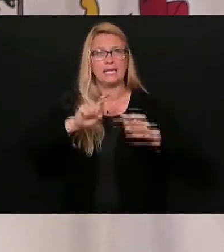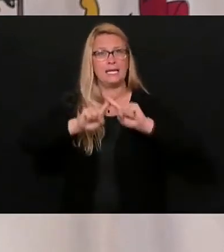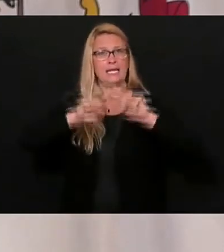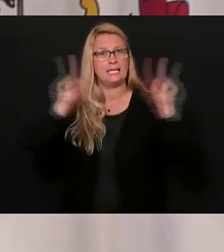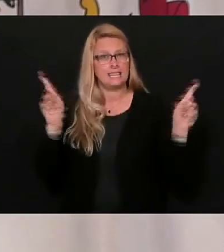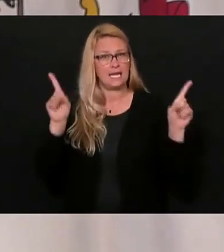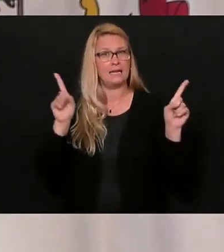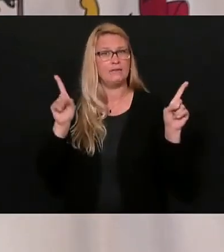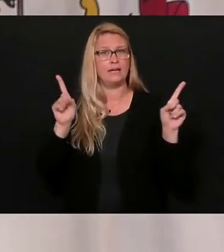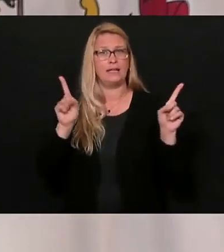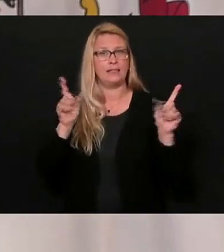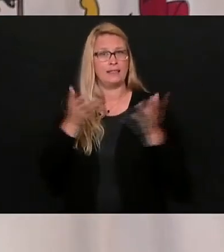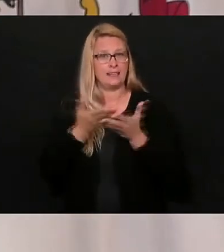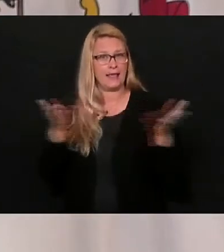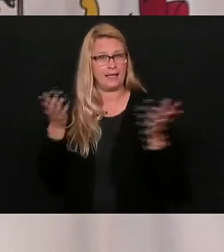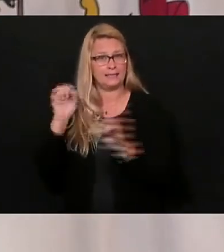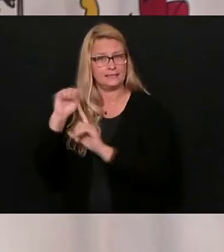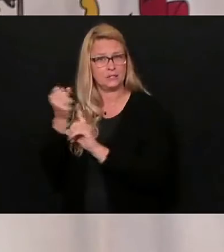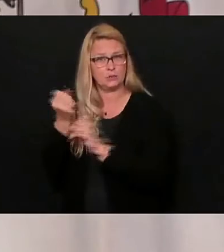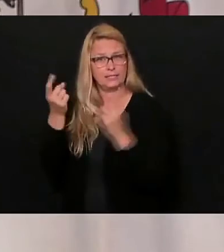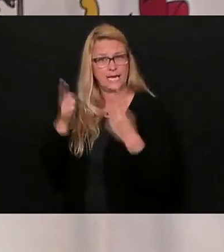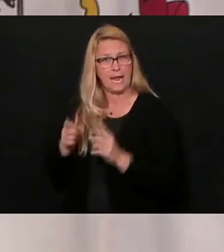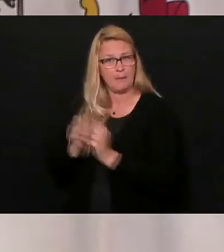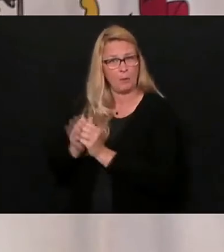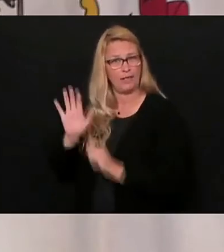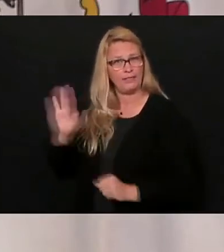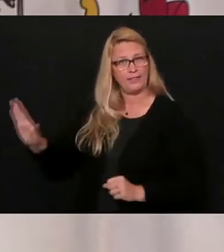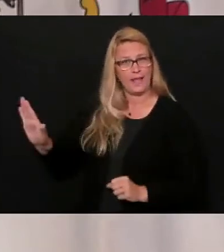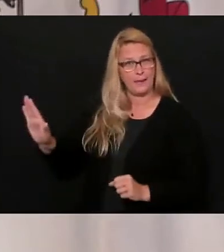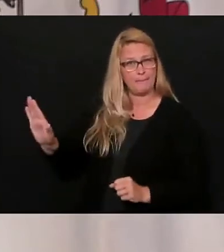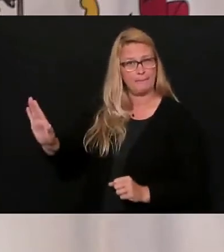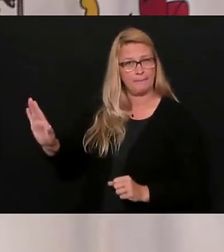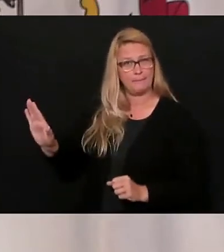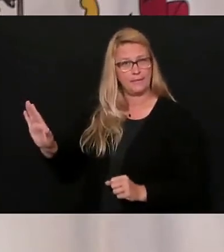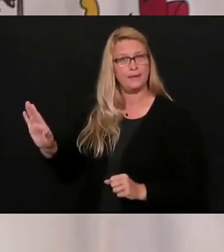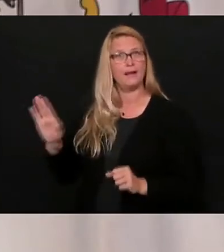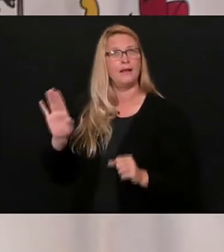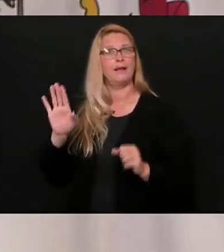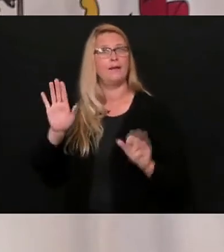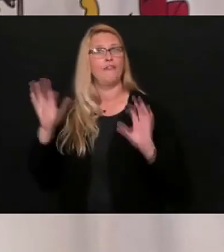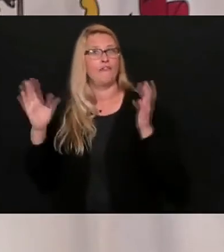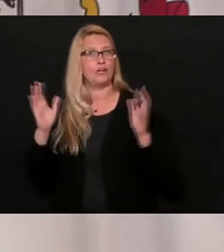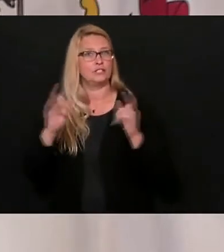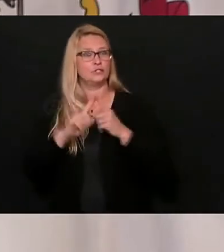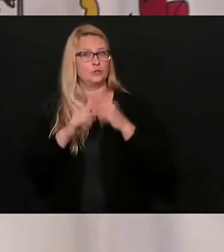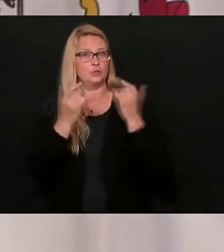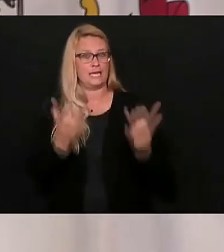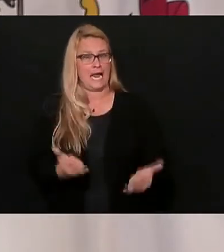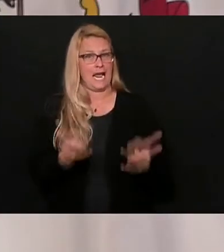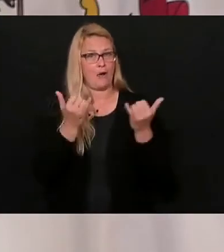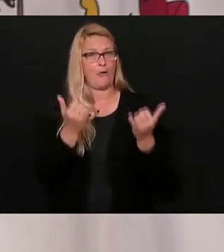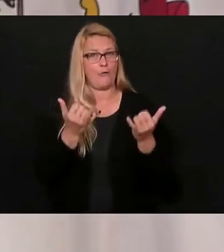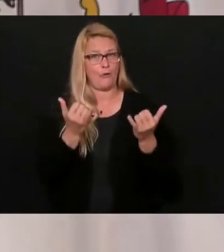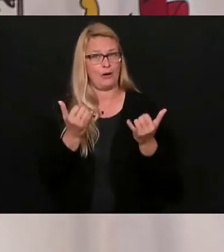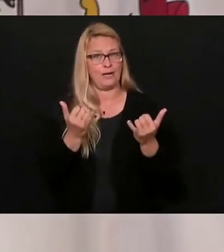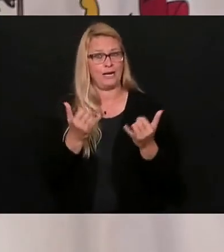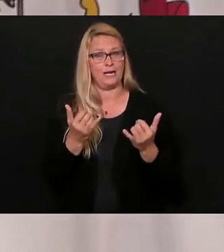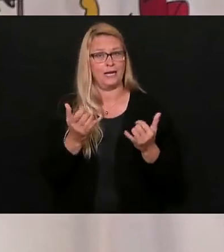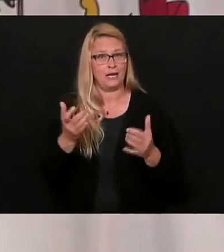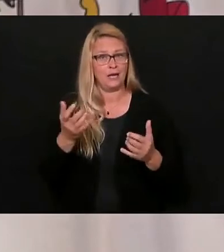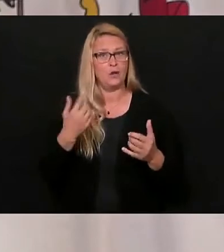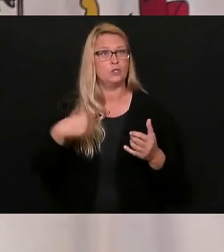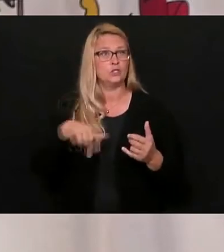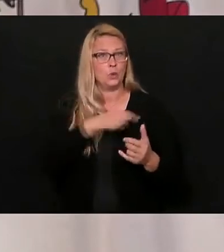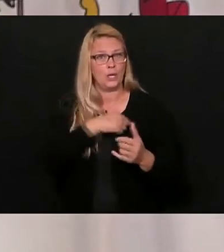of consultation with all the people that were on board, from, you know, Dr. Marsh to Secretary Crouch to on and